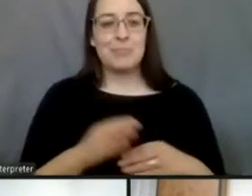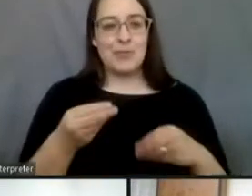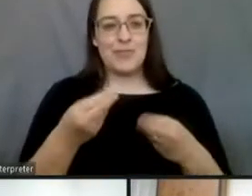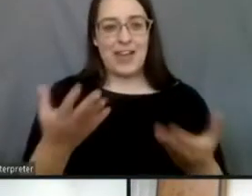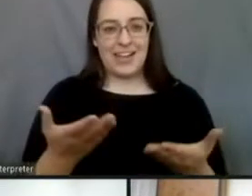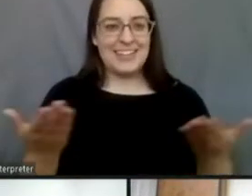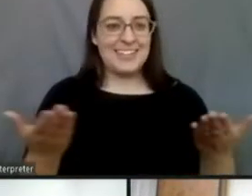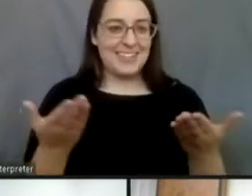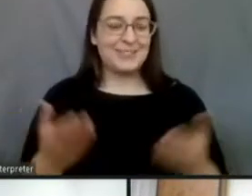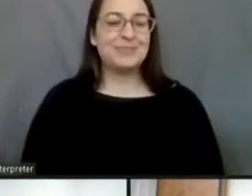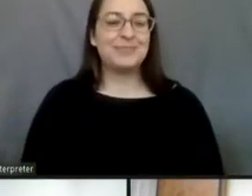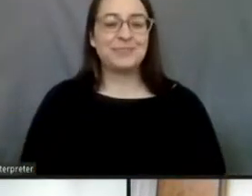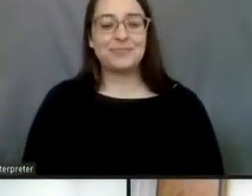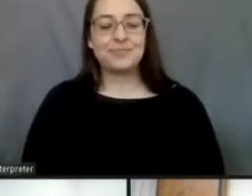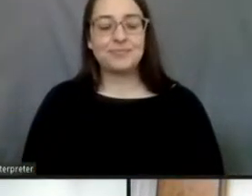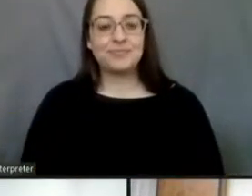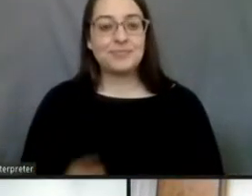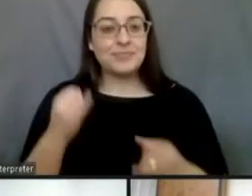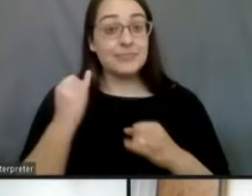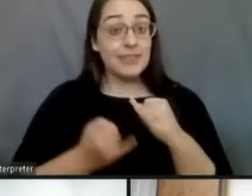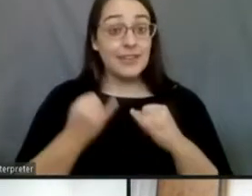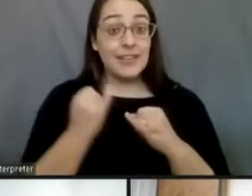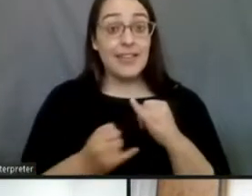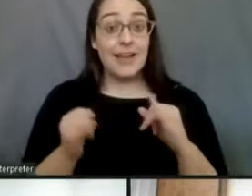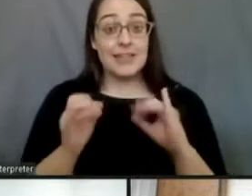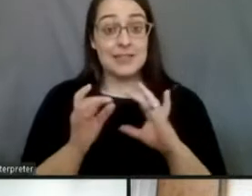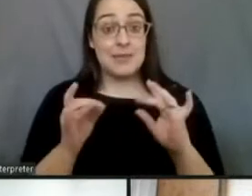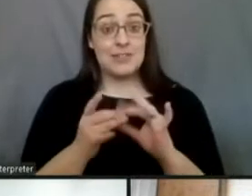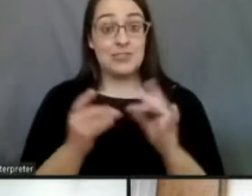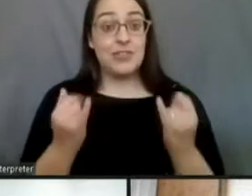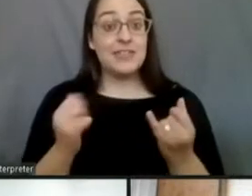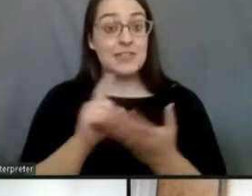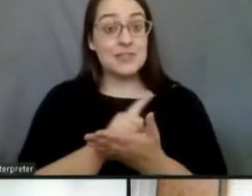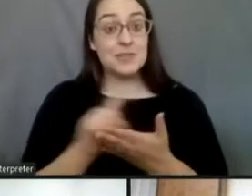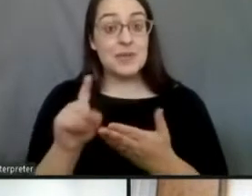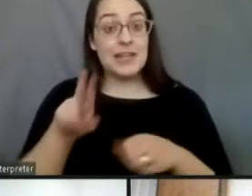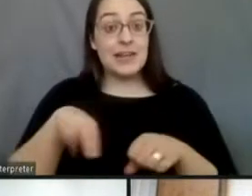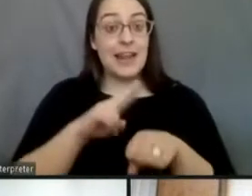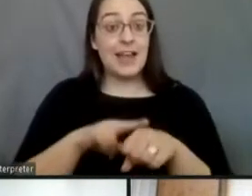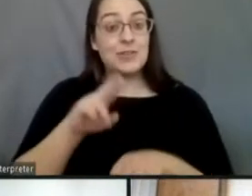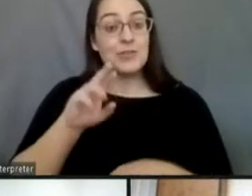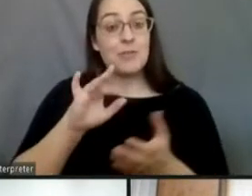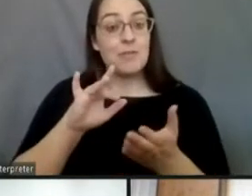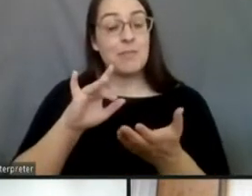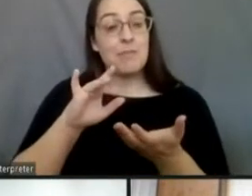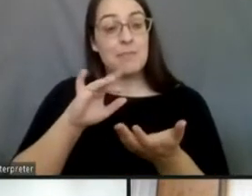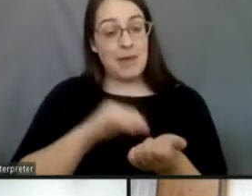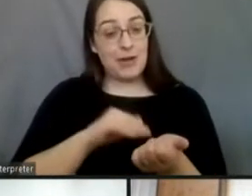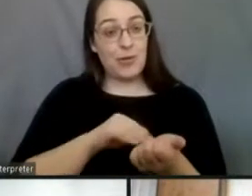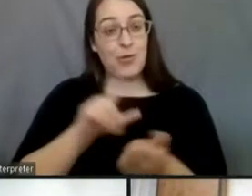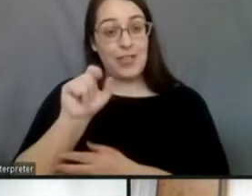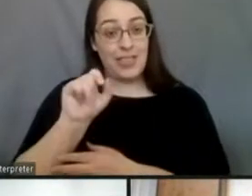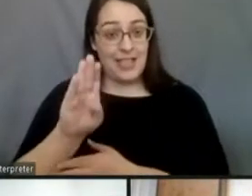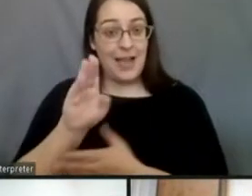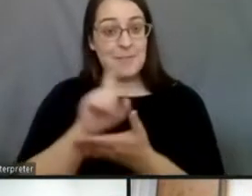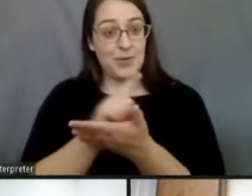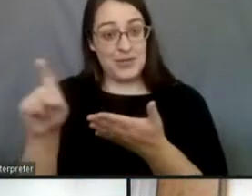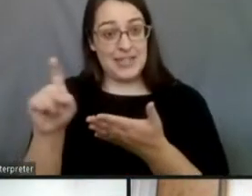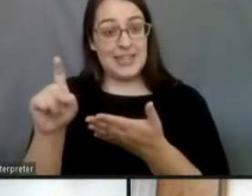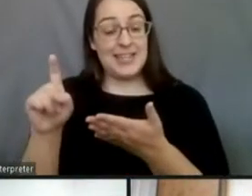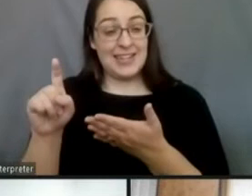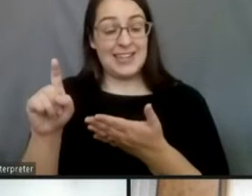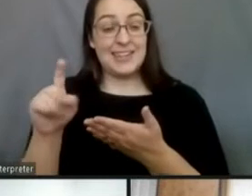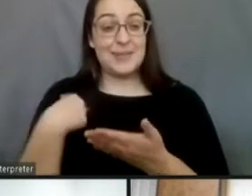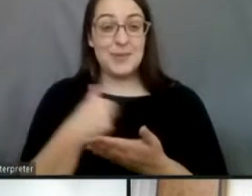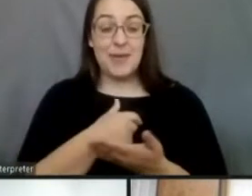center here. And the last thing I want to mention is this week is National Medical Laboratory Professionals Week. And, you know, we